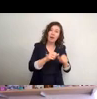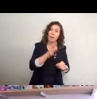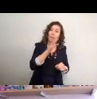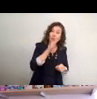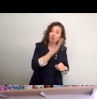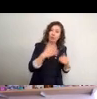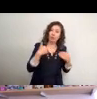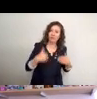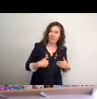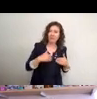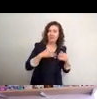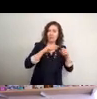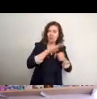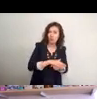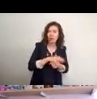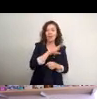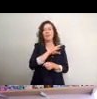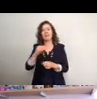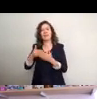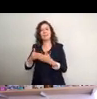stress and early infant brain activity.